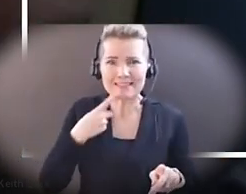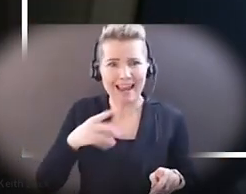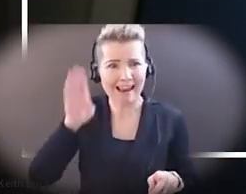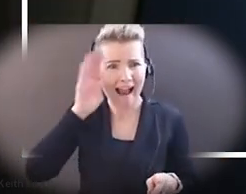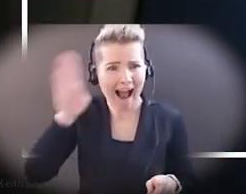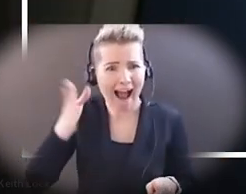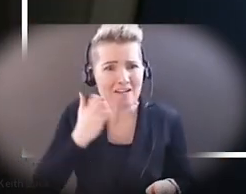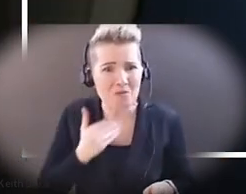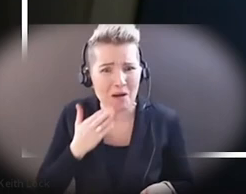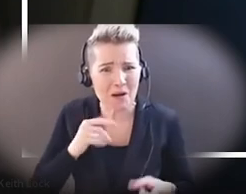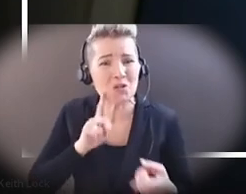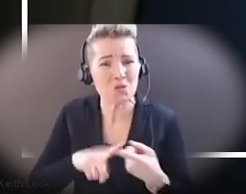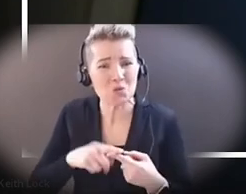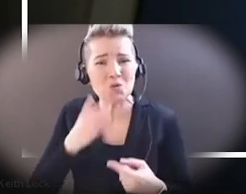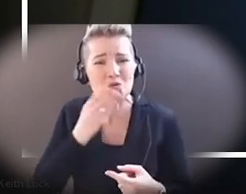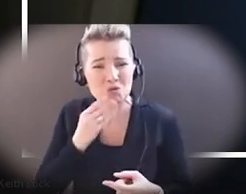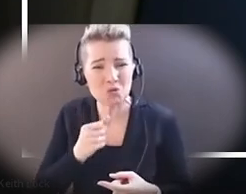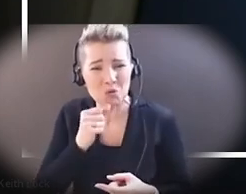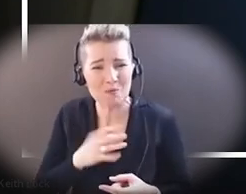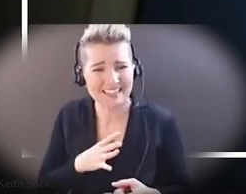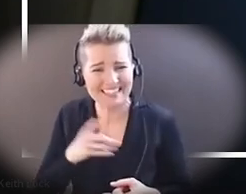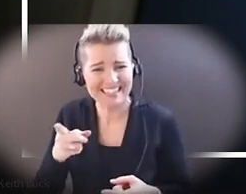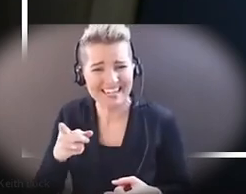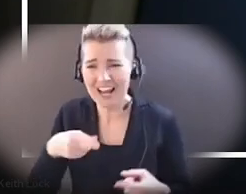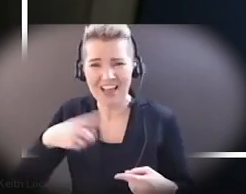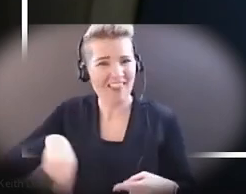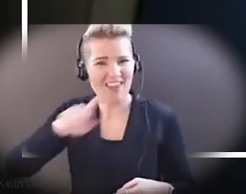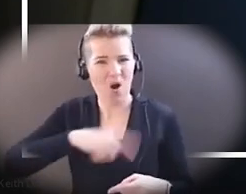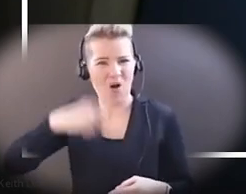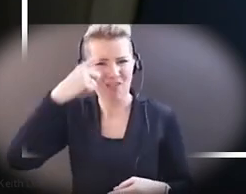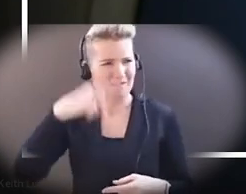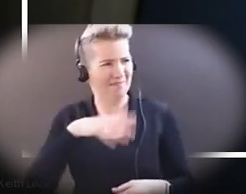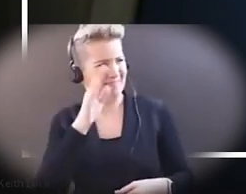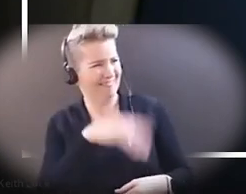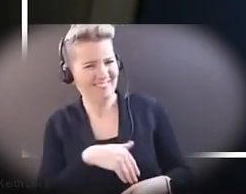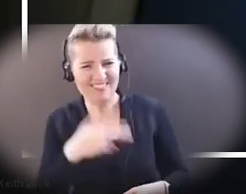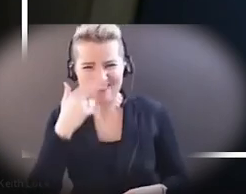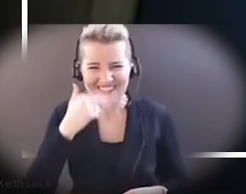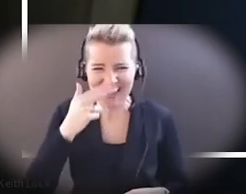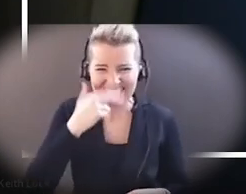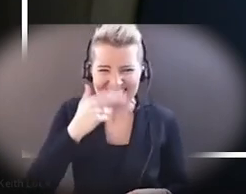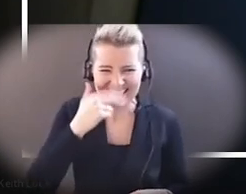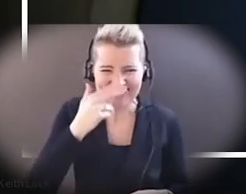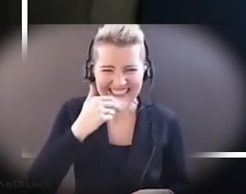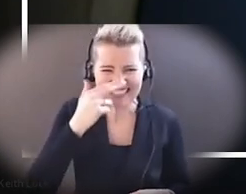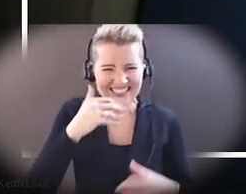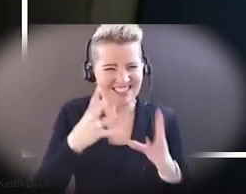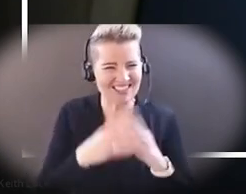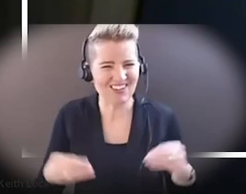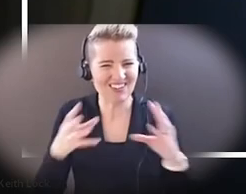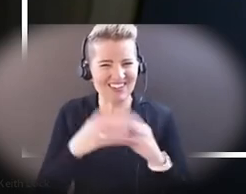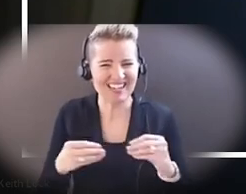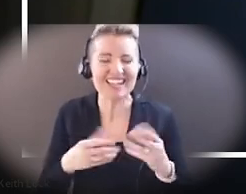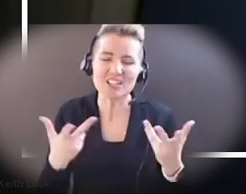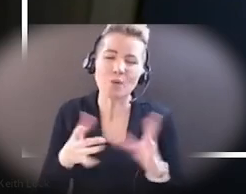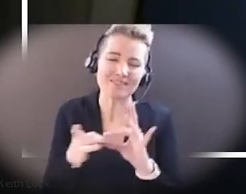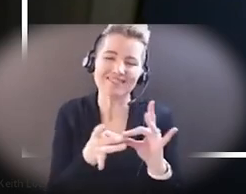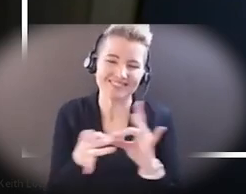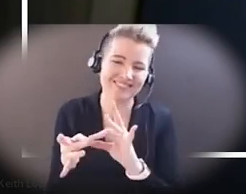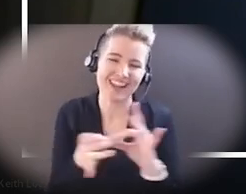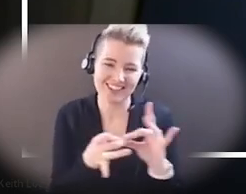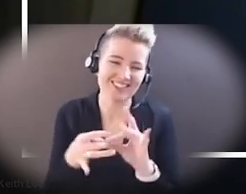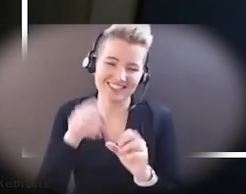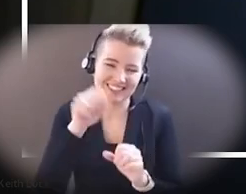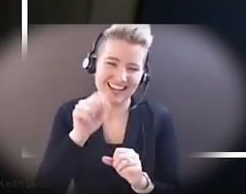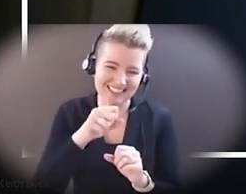to this Jewish lady. And they just thought it was really funny. And so there's a lot,